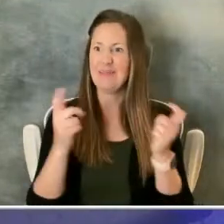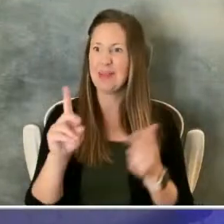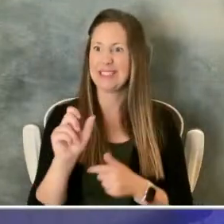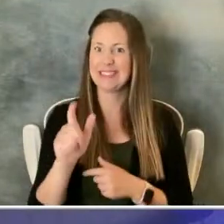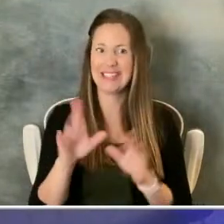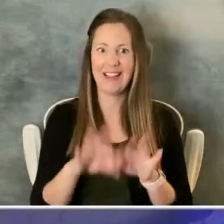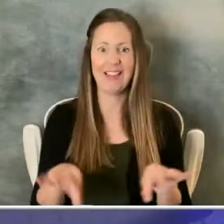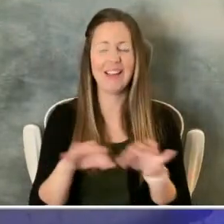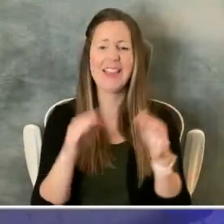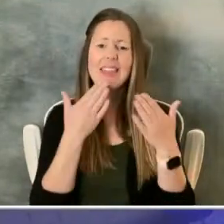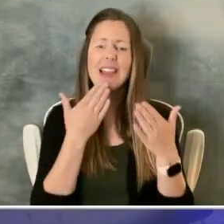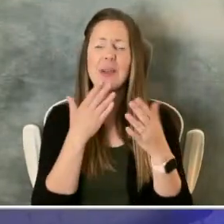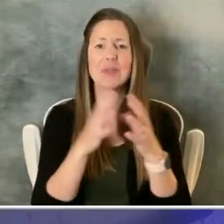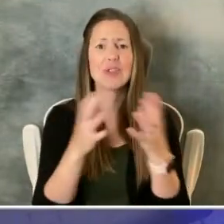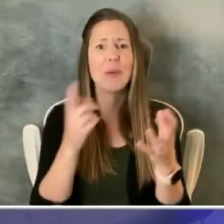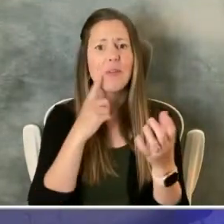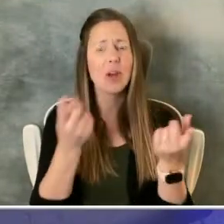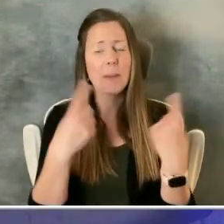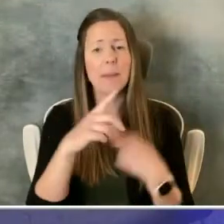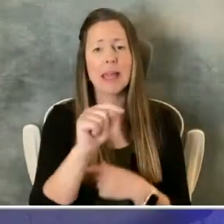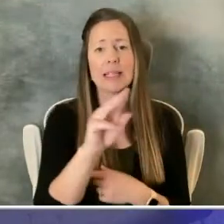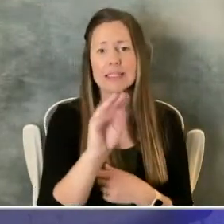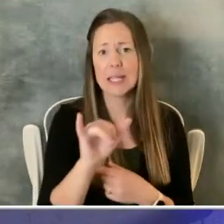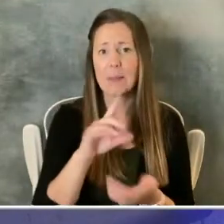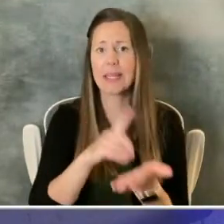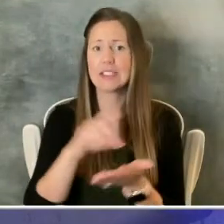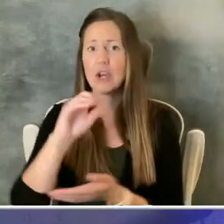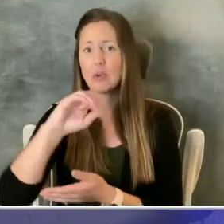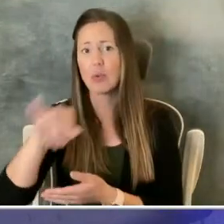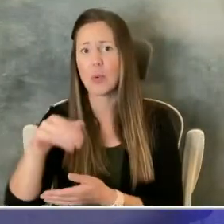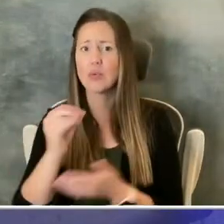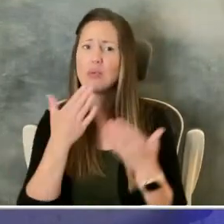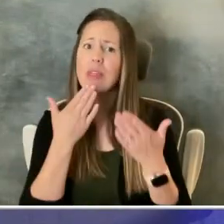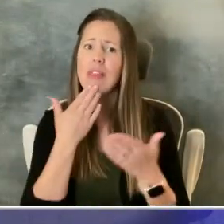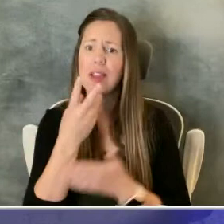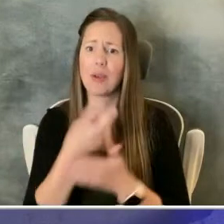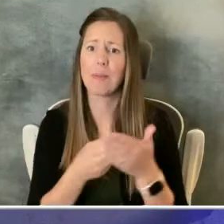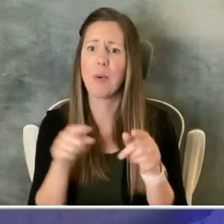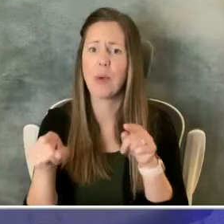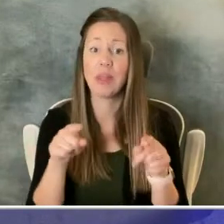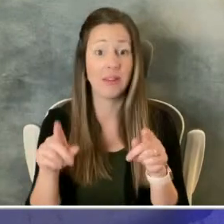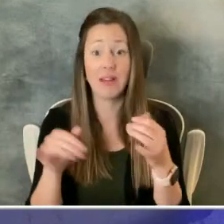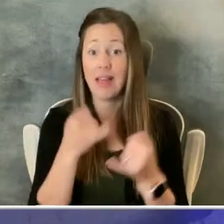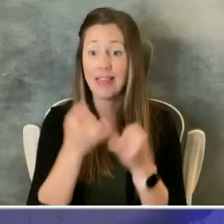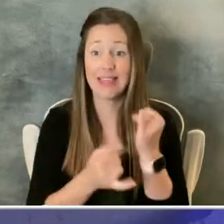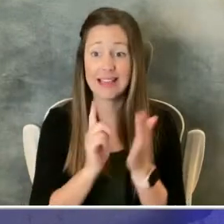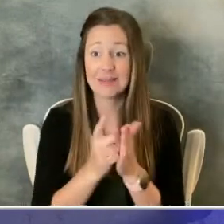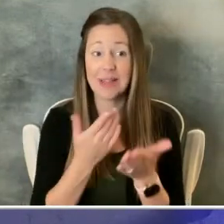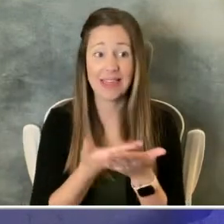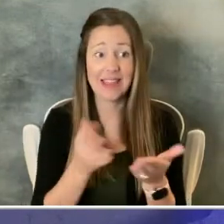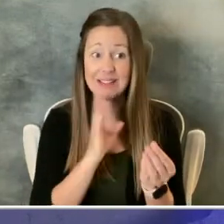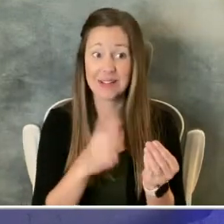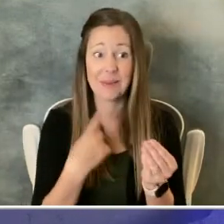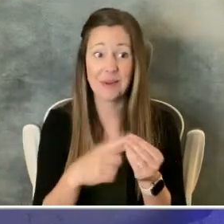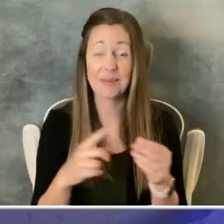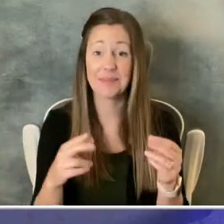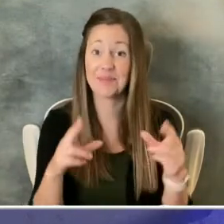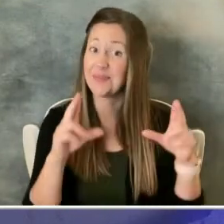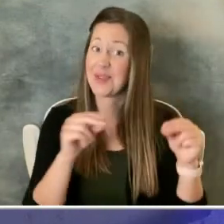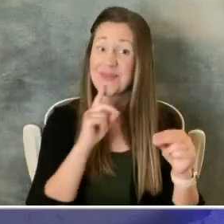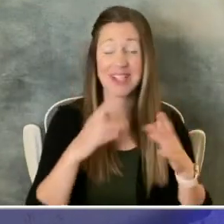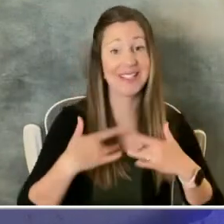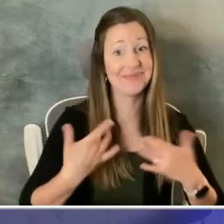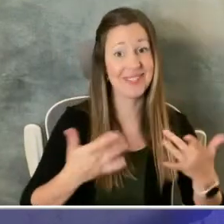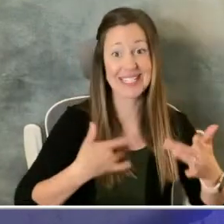darn excited. Tammy, Dr. Ojo, thank you both for being here. Any last minute things you want to tell us about it? No, I think this is pretty exciting. I'm